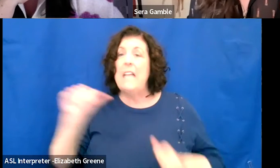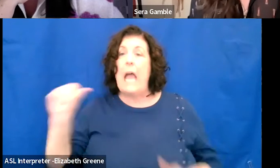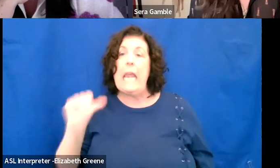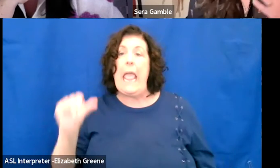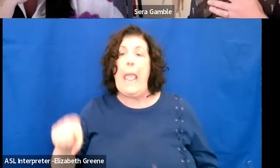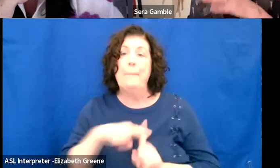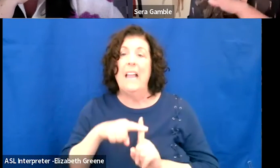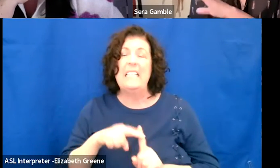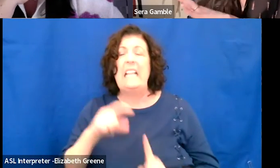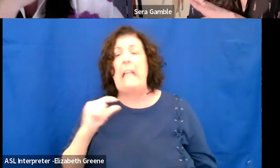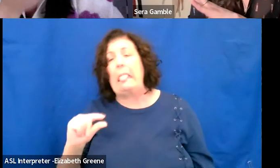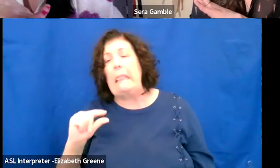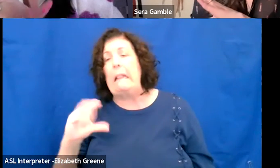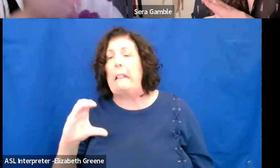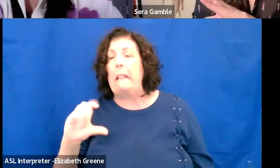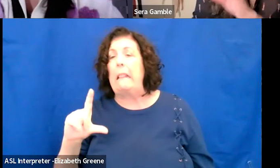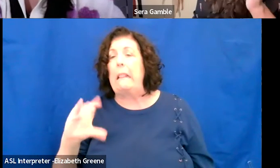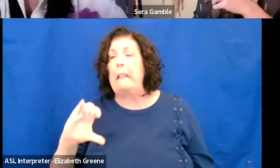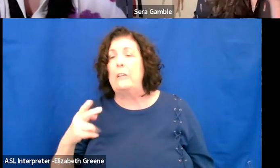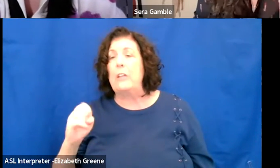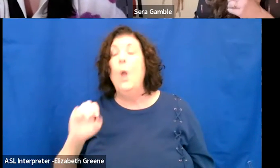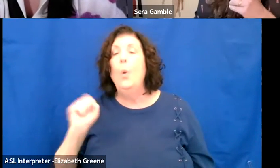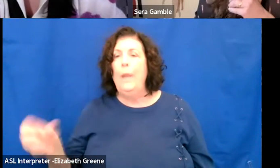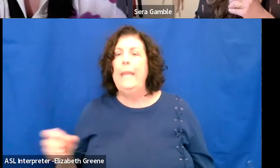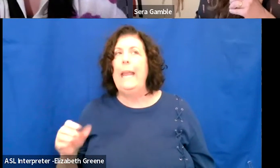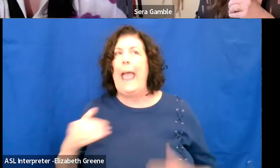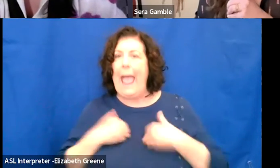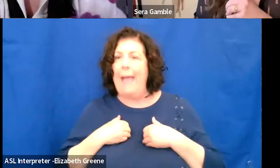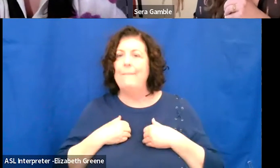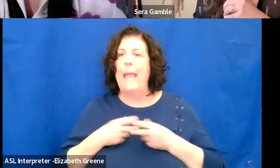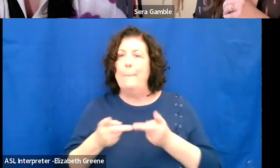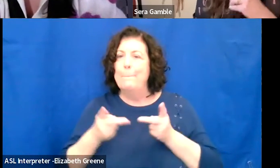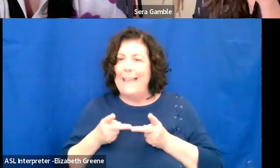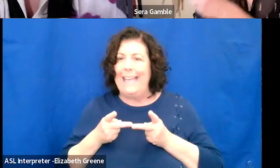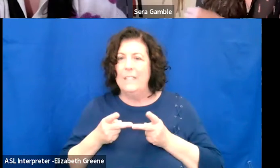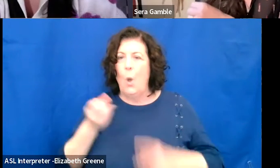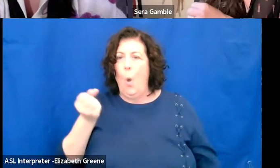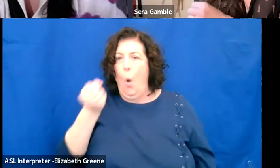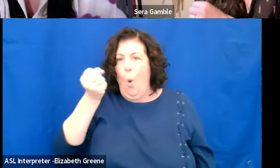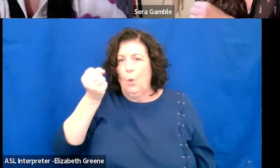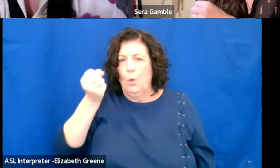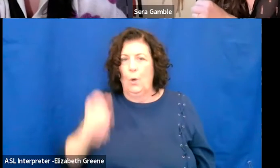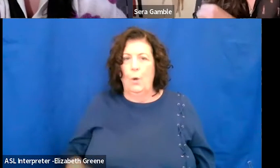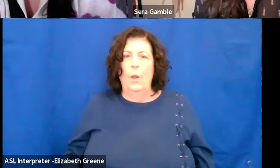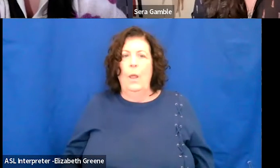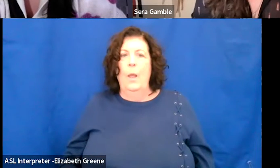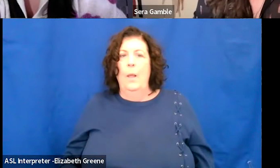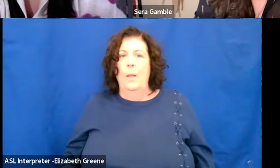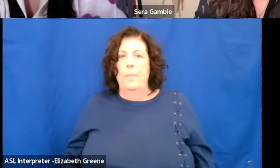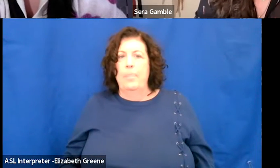we can go back. It can be a placeholder, but we're not going to take apart the scaffolding we're using to get to the final answer.